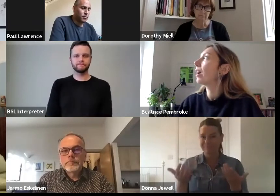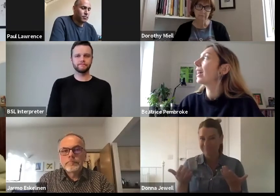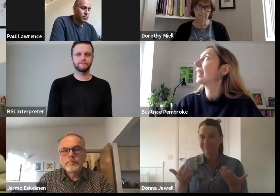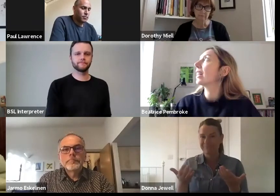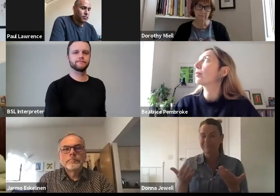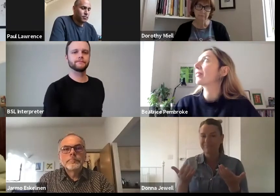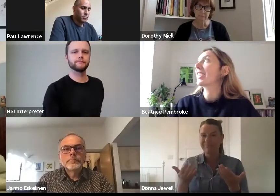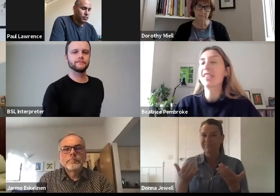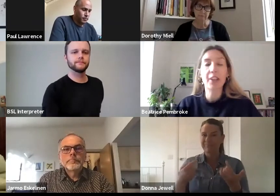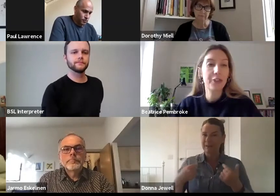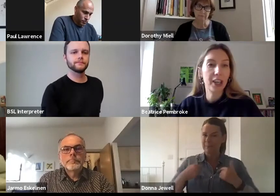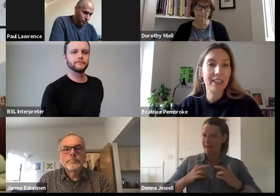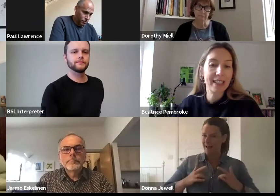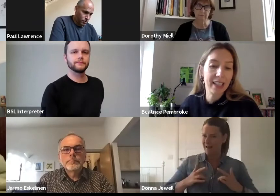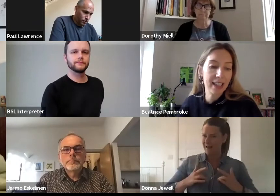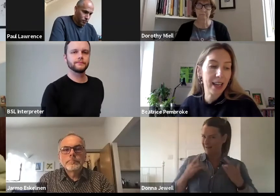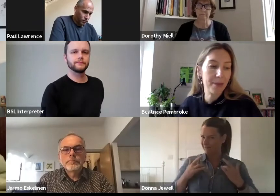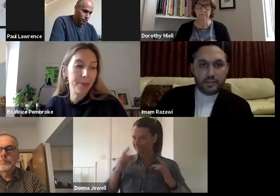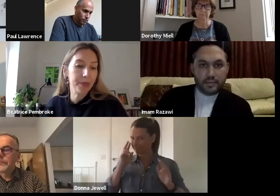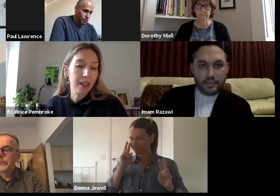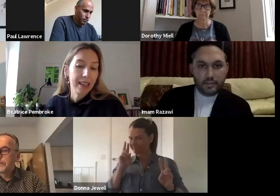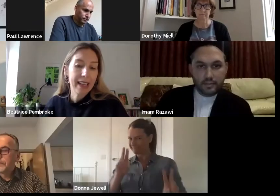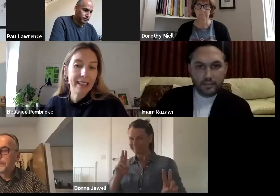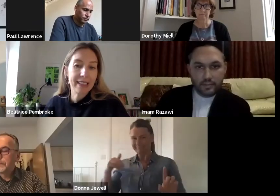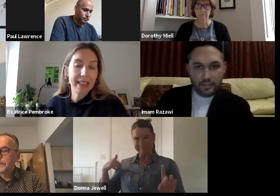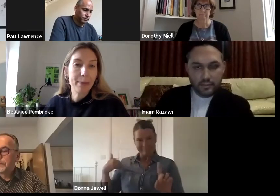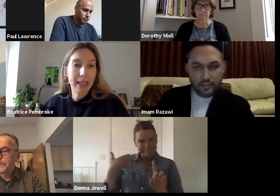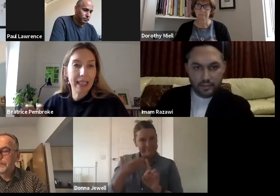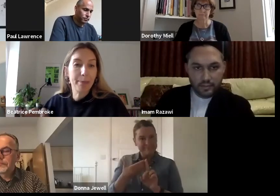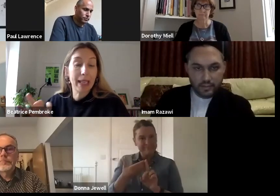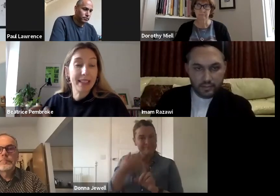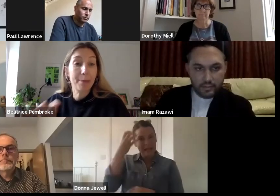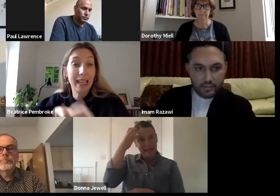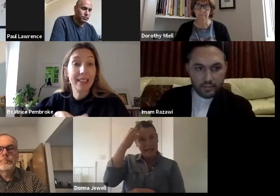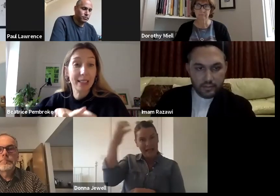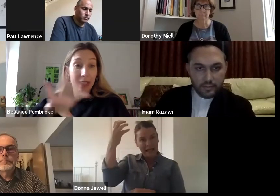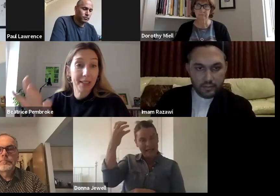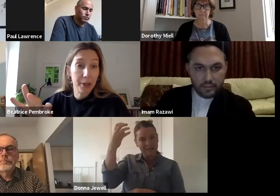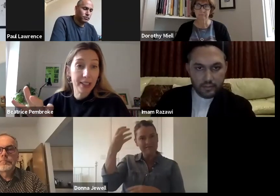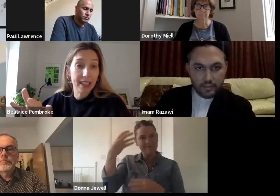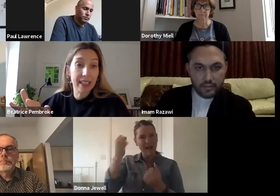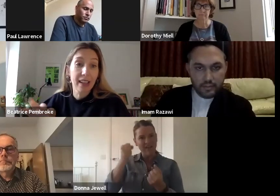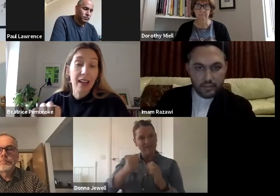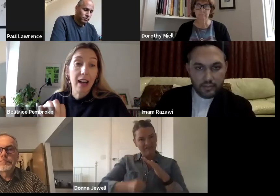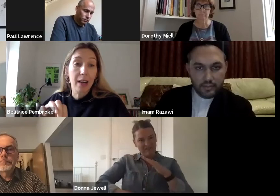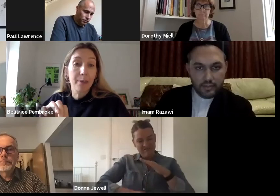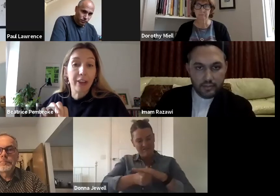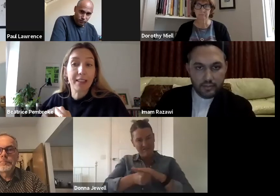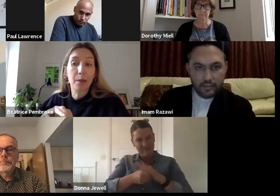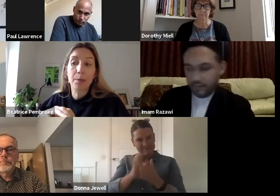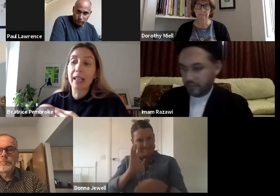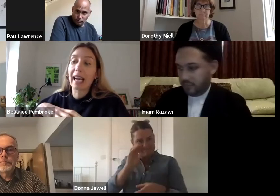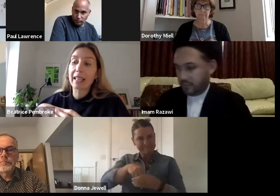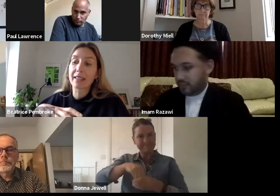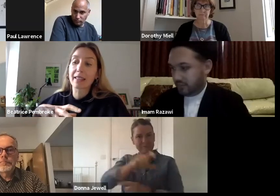my observation so far is that King's is deeply embedded in places with its community. For